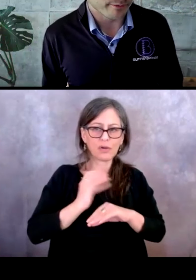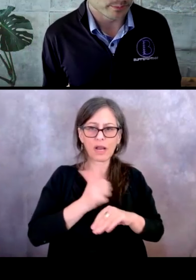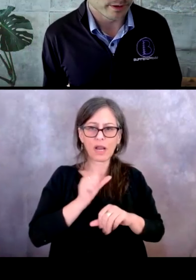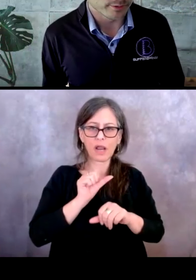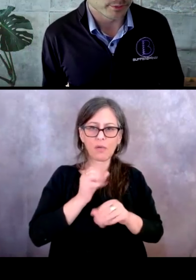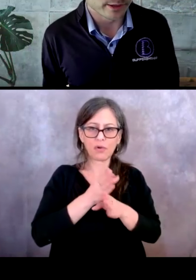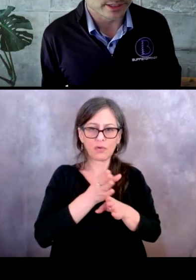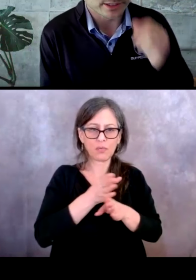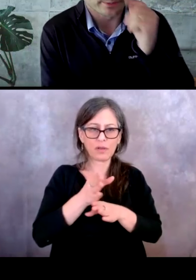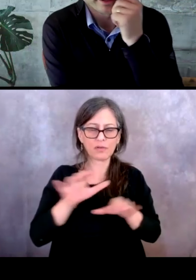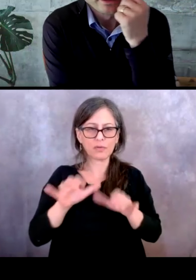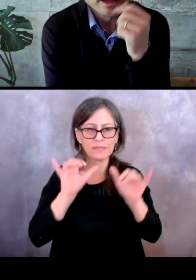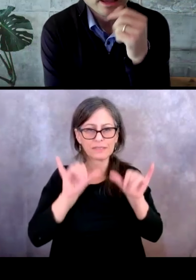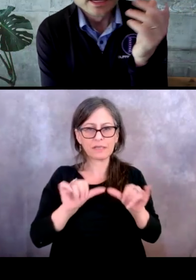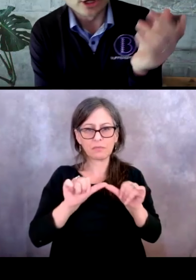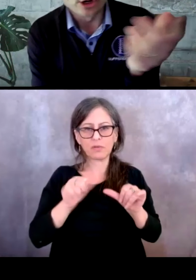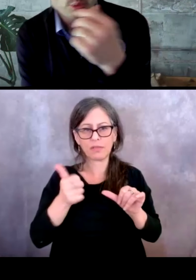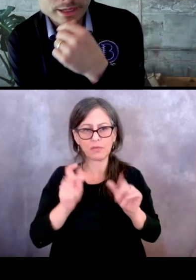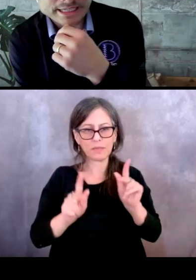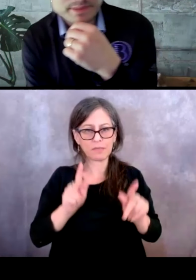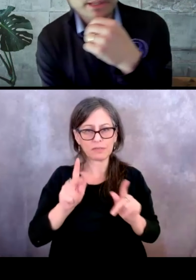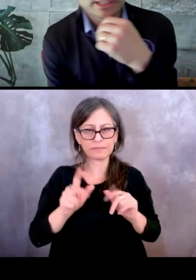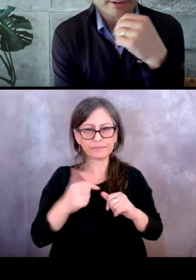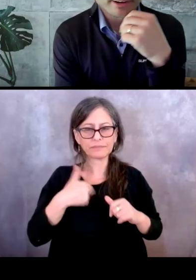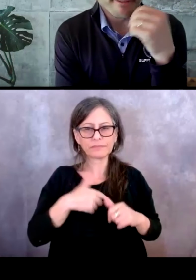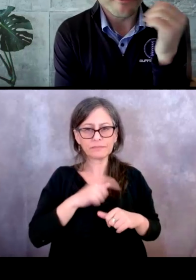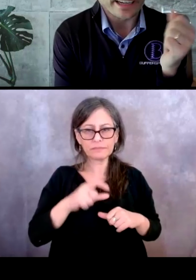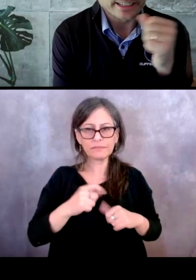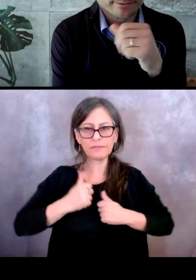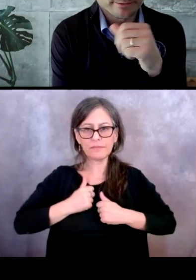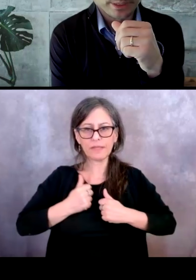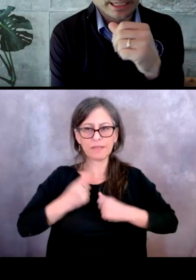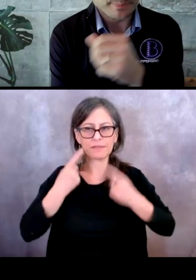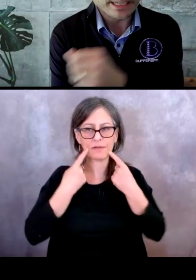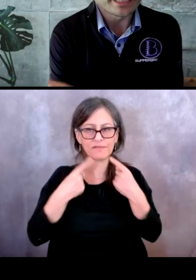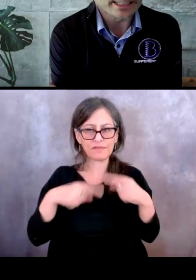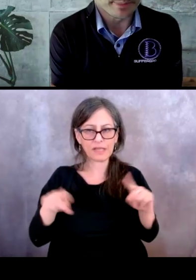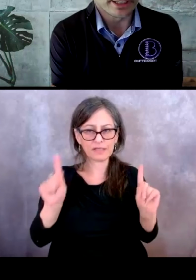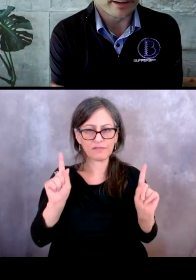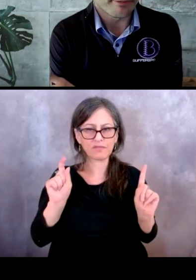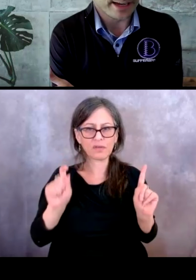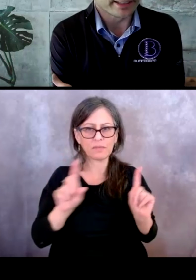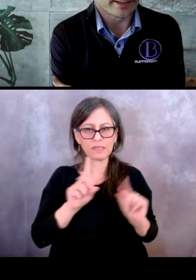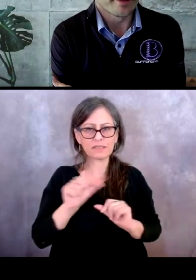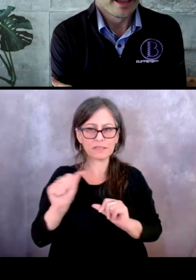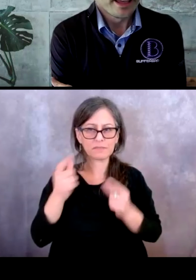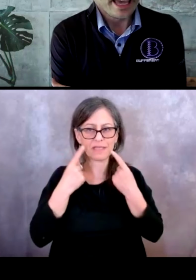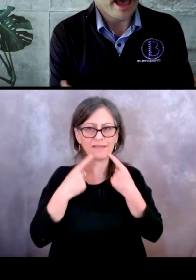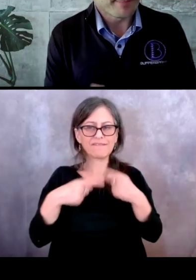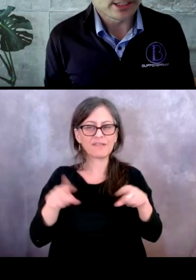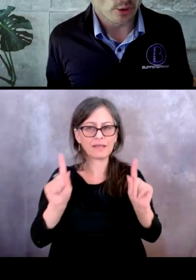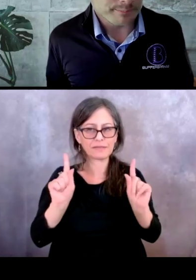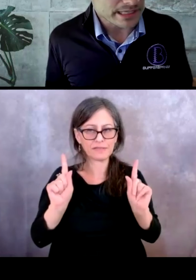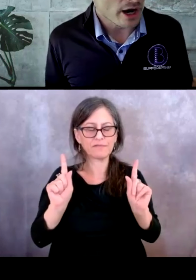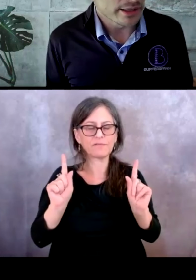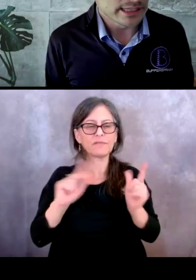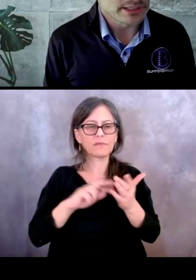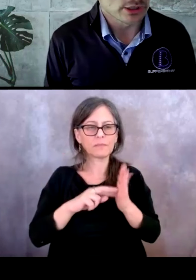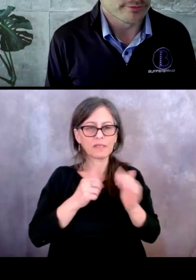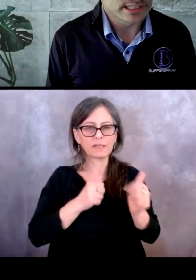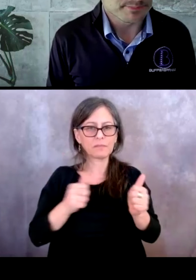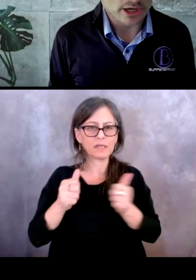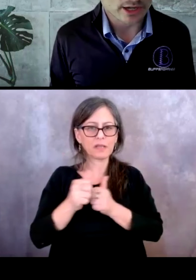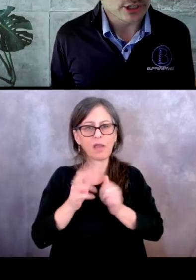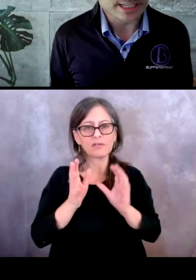what everyone else is doing. So we need to be military effective. We need to be disability effective. And that means going beyond